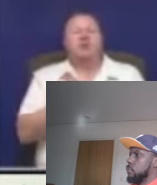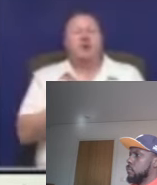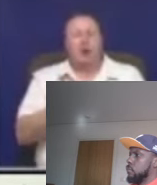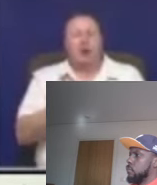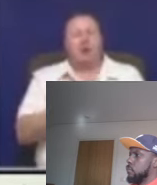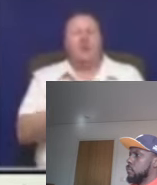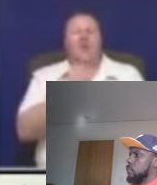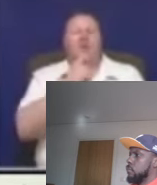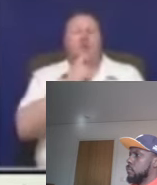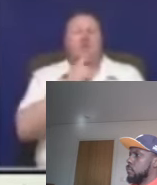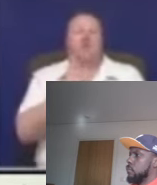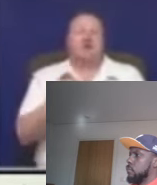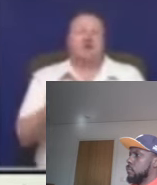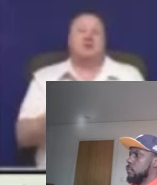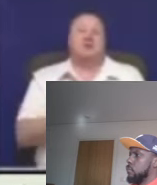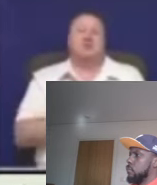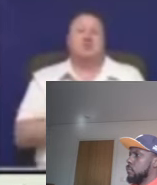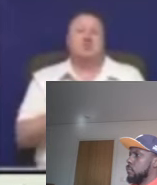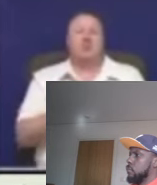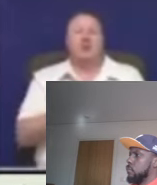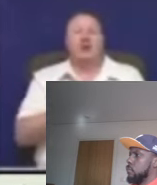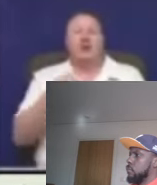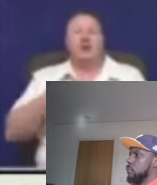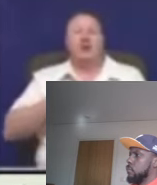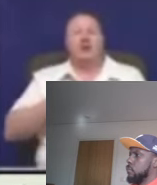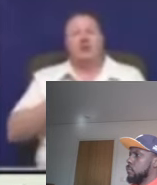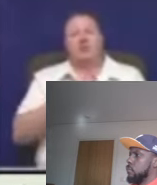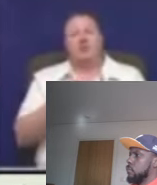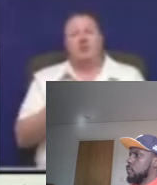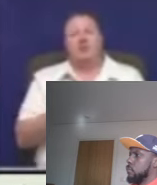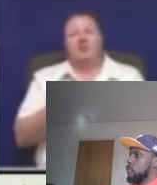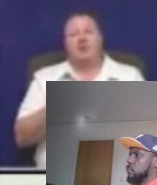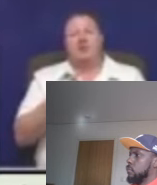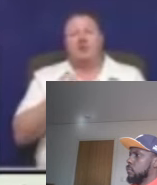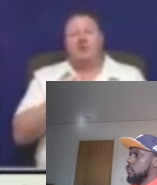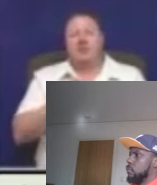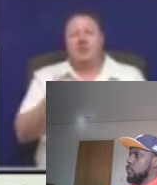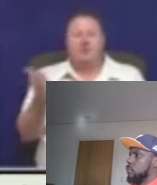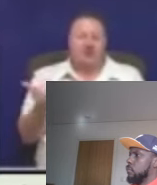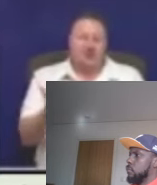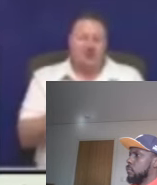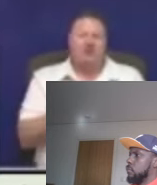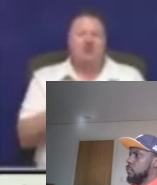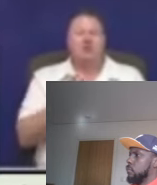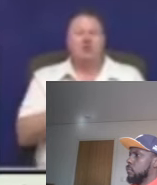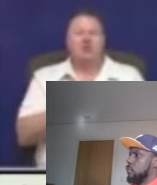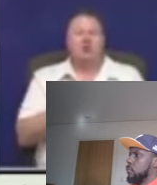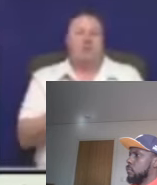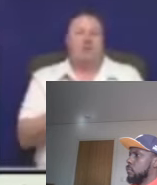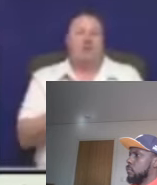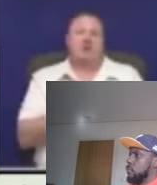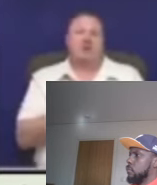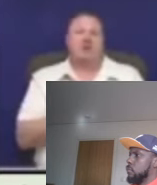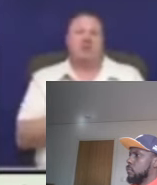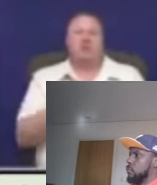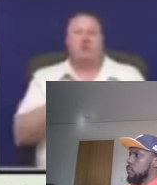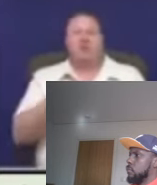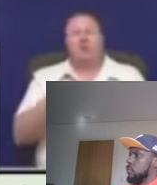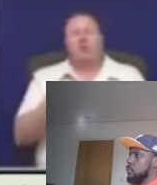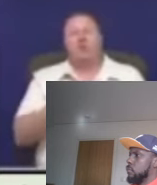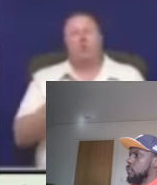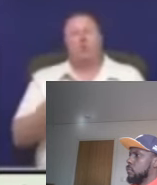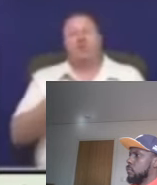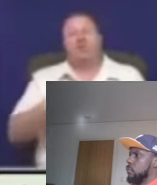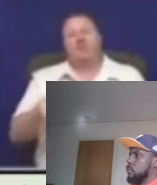repurposing. This will help generate income for the department, attract investment, create jobs, and add value to the local